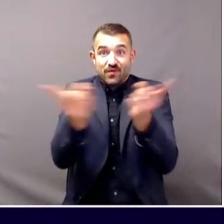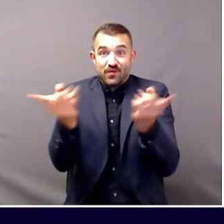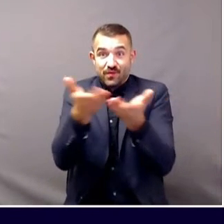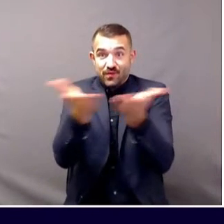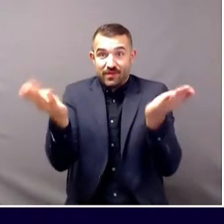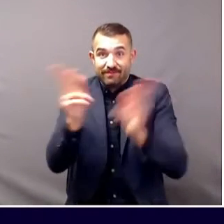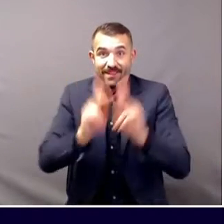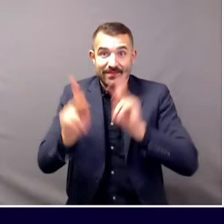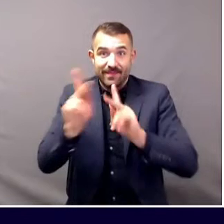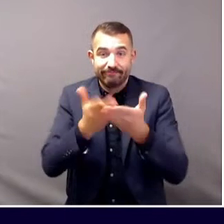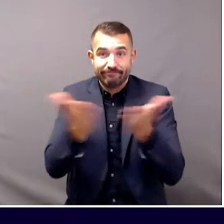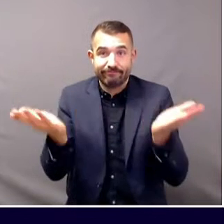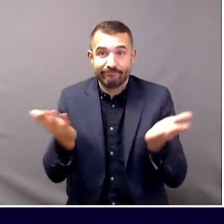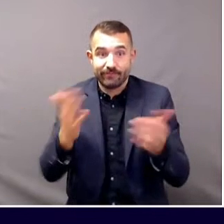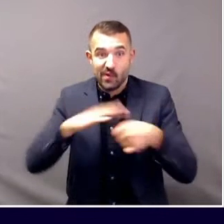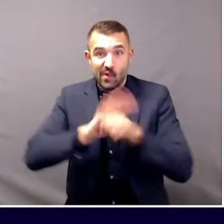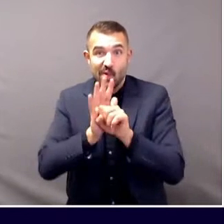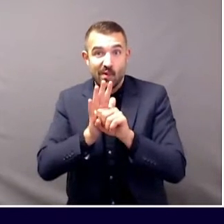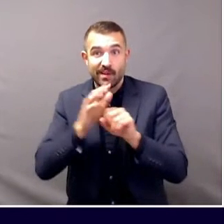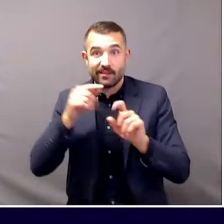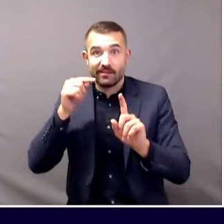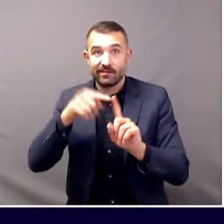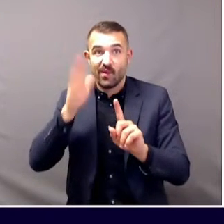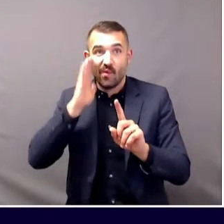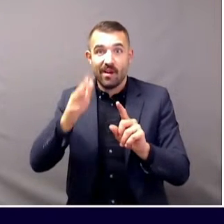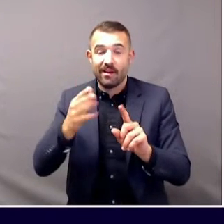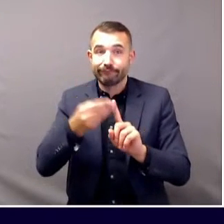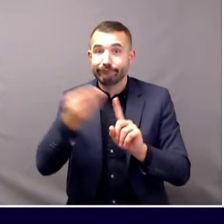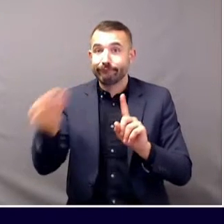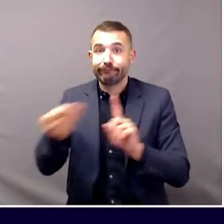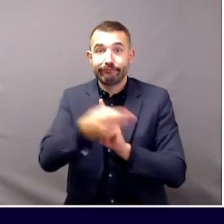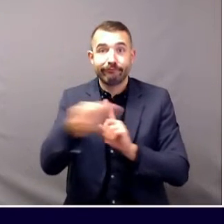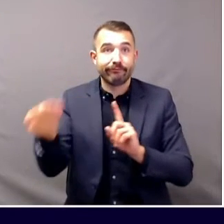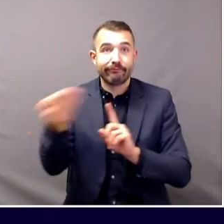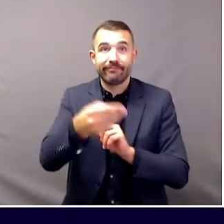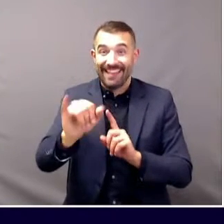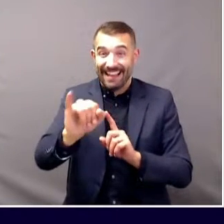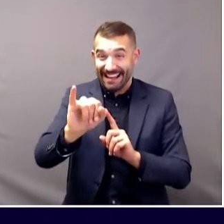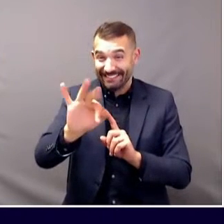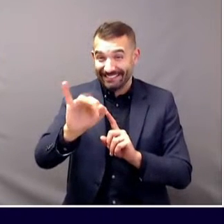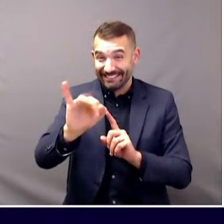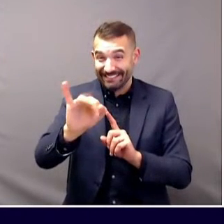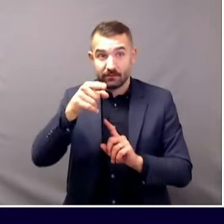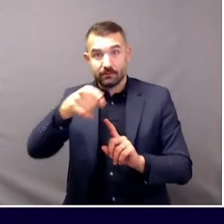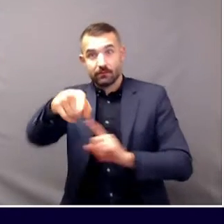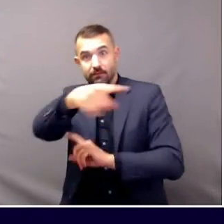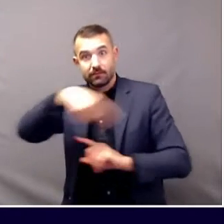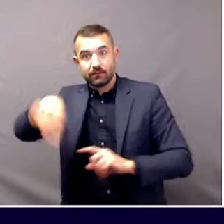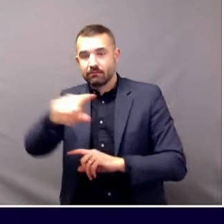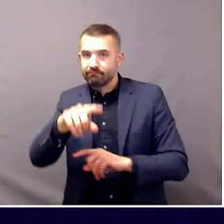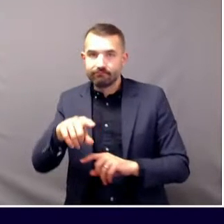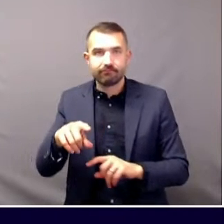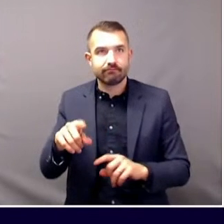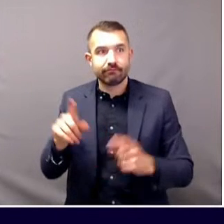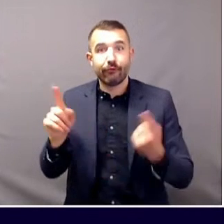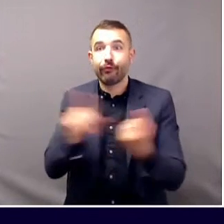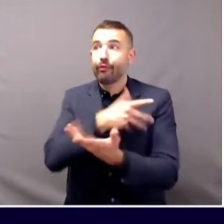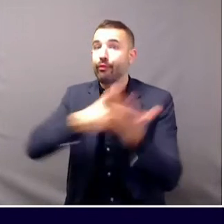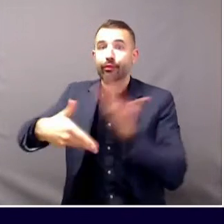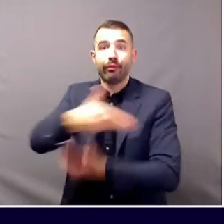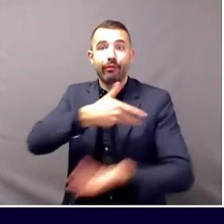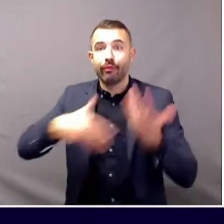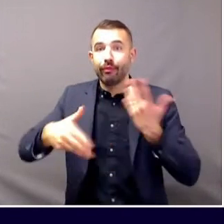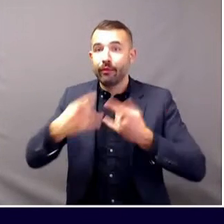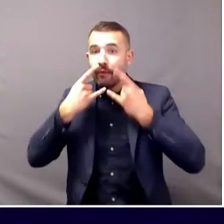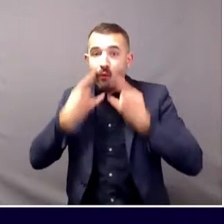it need not be that way. We have within our wherewithal the tools right now to cut off the